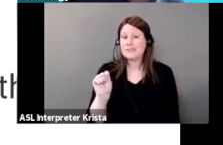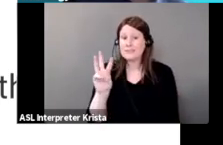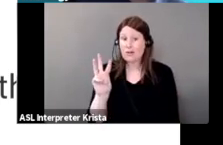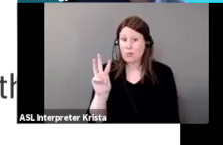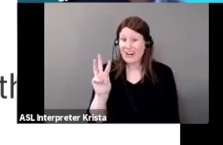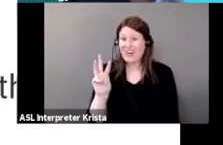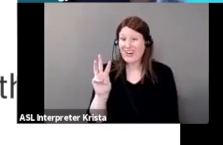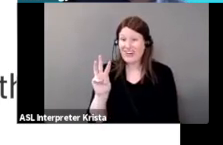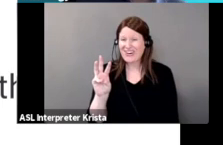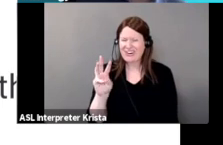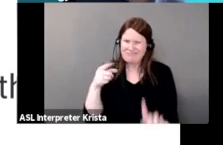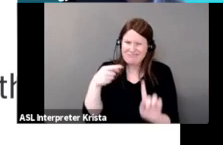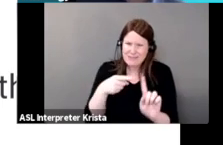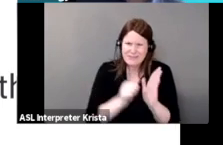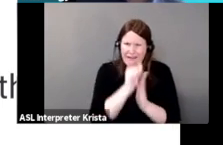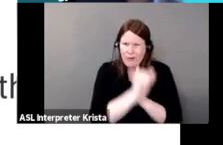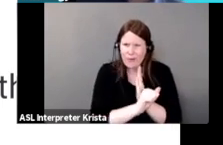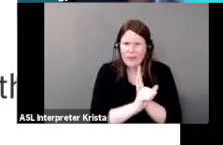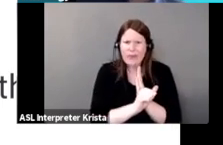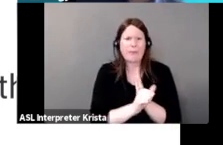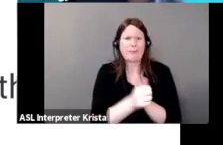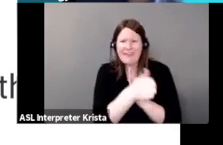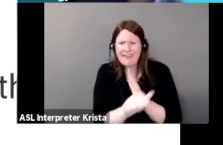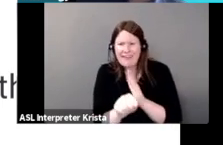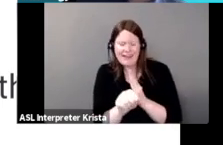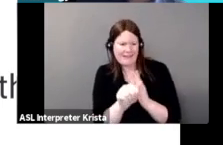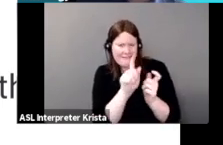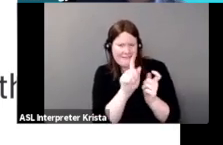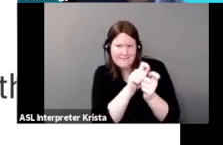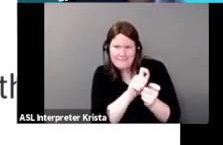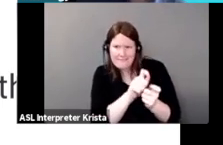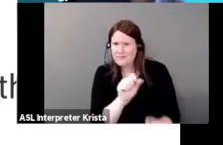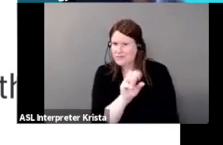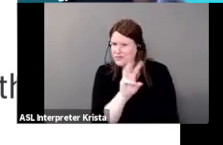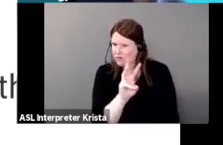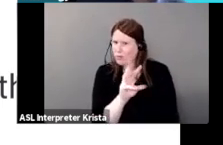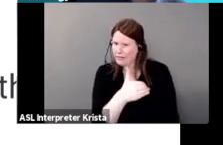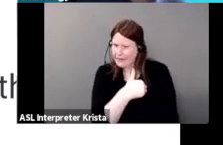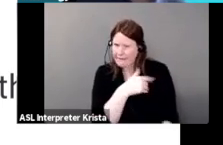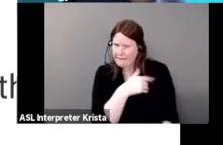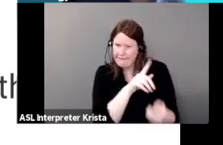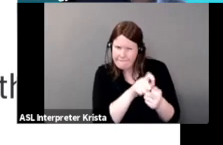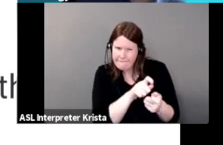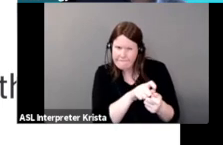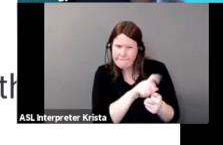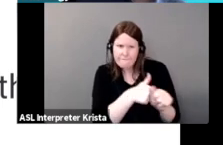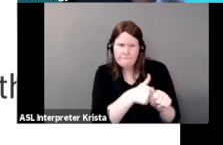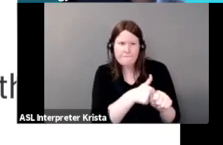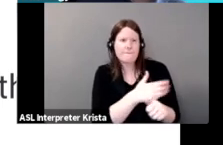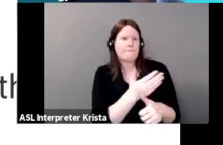algorithms, any aspect of the software, in fact, that provides an advantage, business